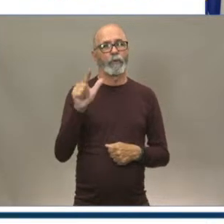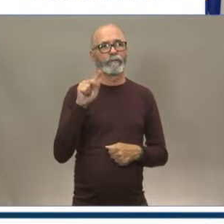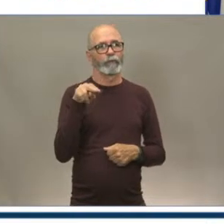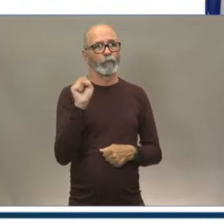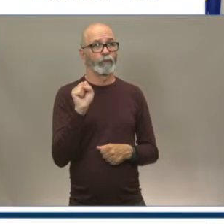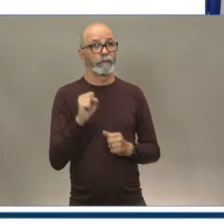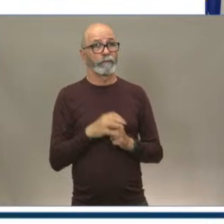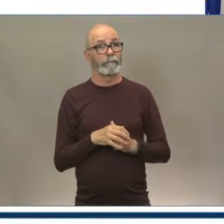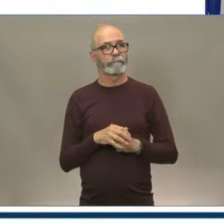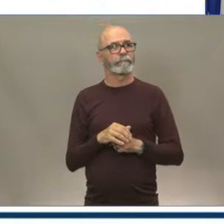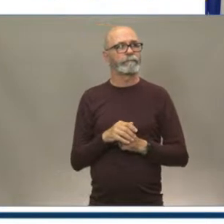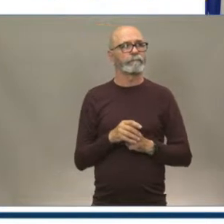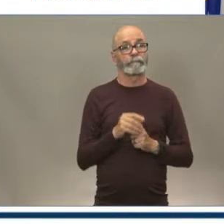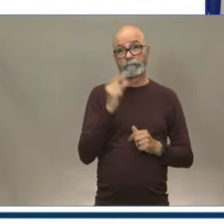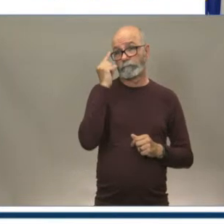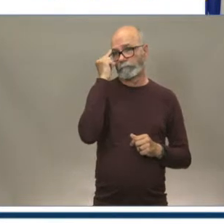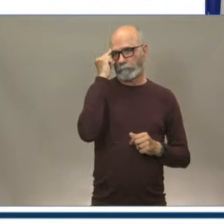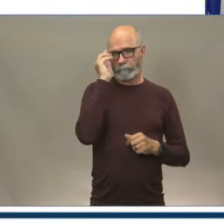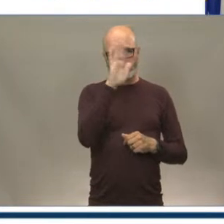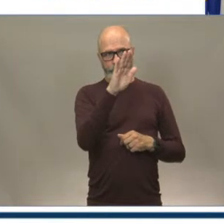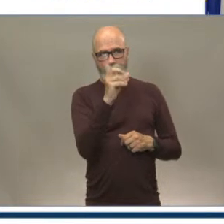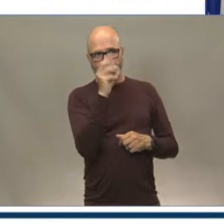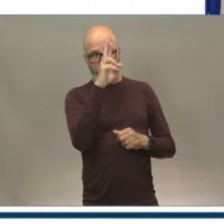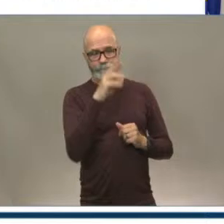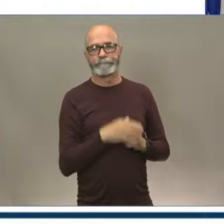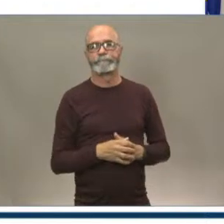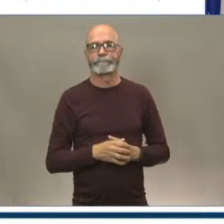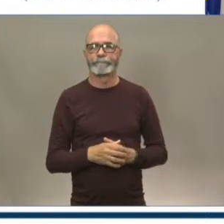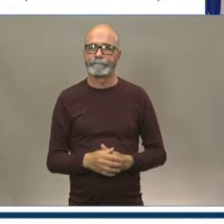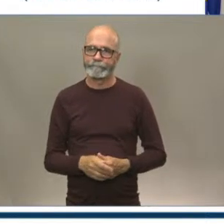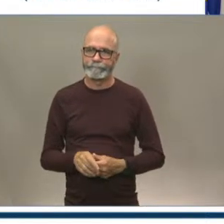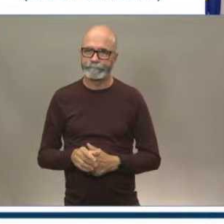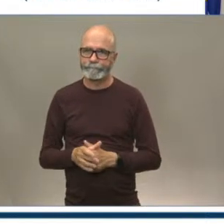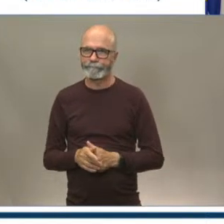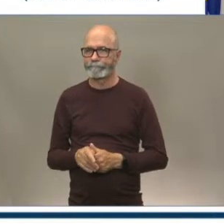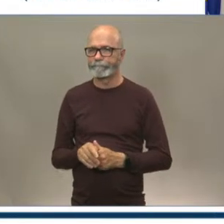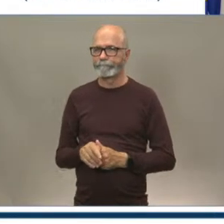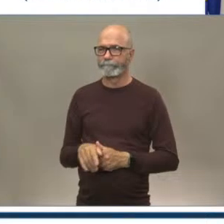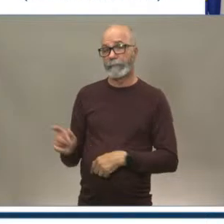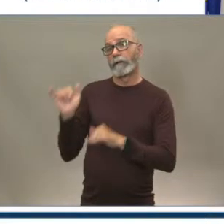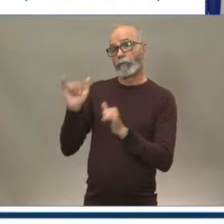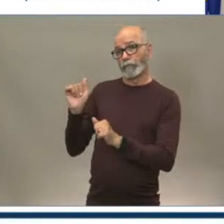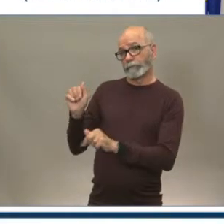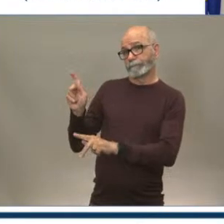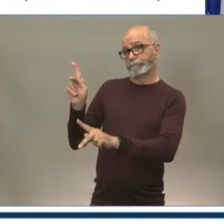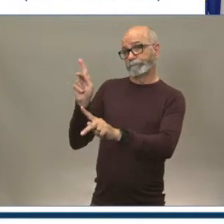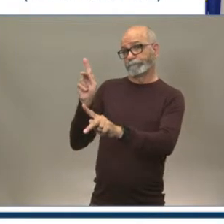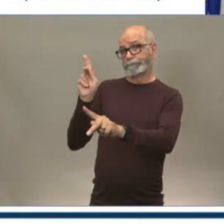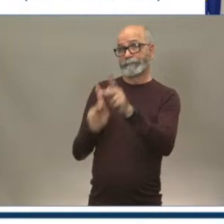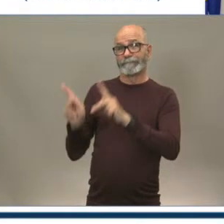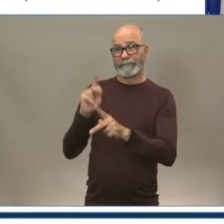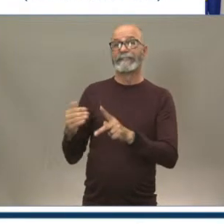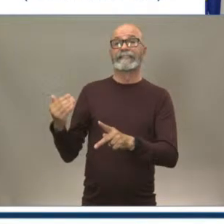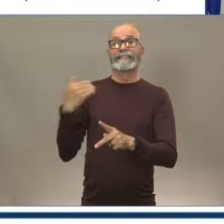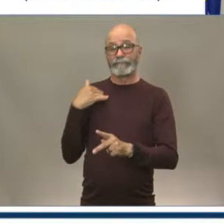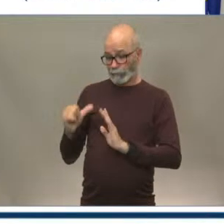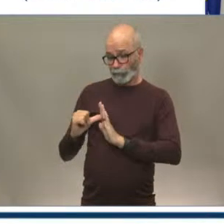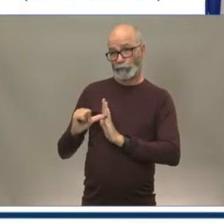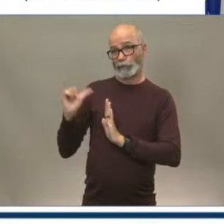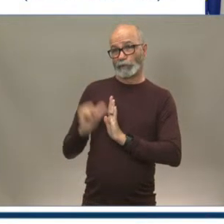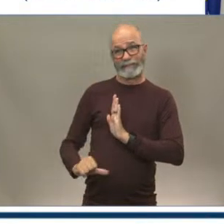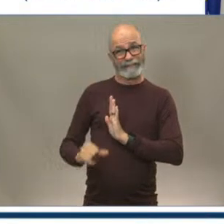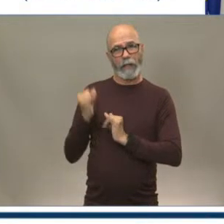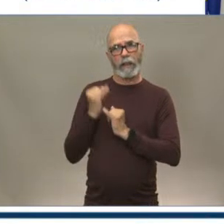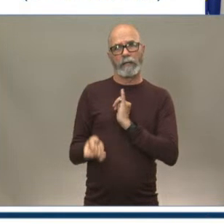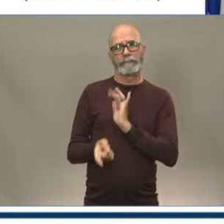Thank you. Dr. Strang, we're hearing at the moment that people are having their own surgeries canceled last minute because pre-op